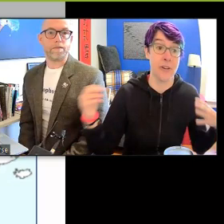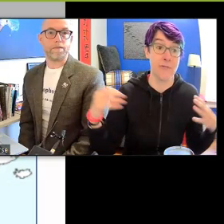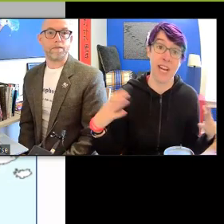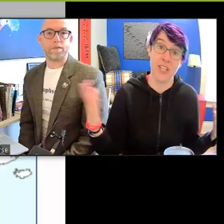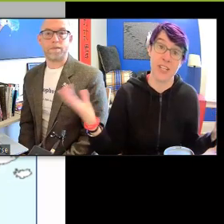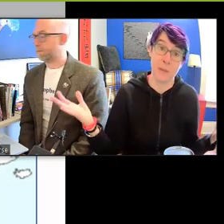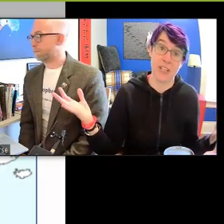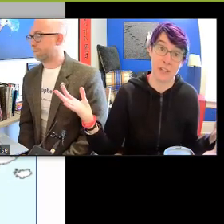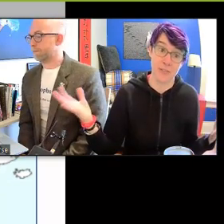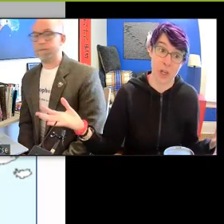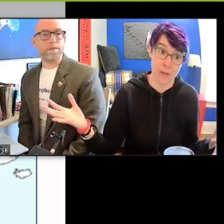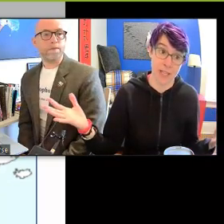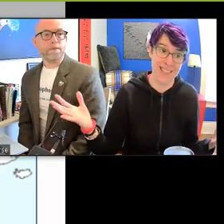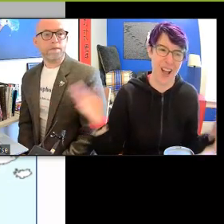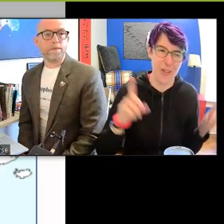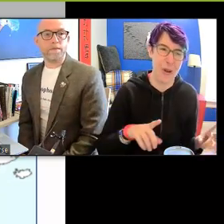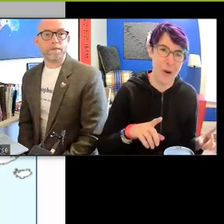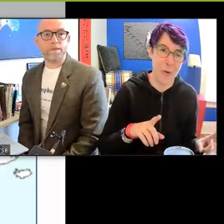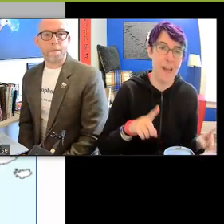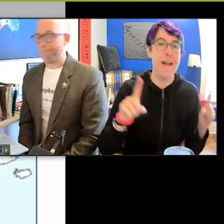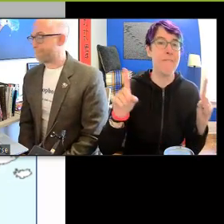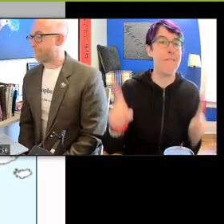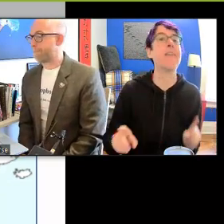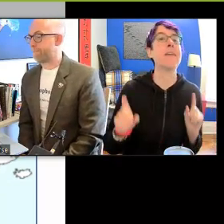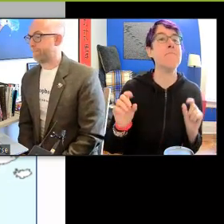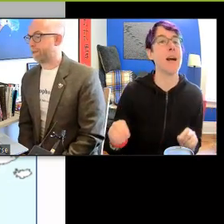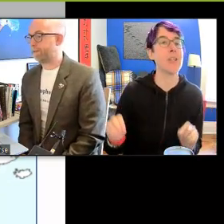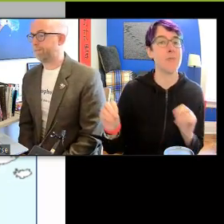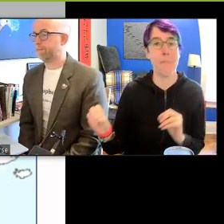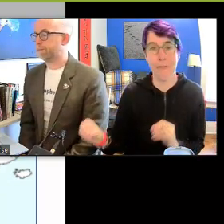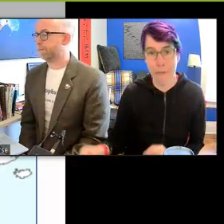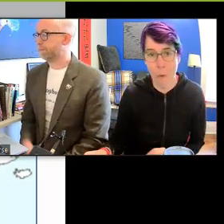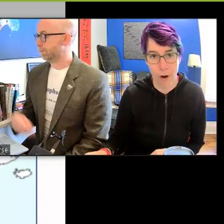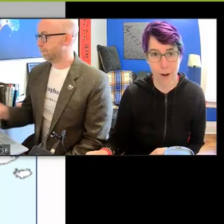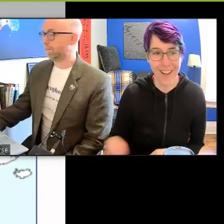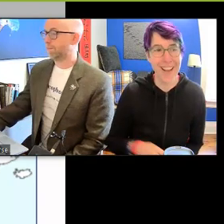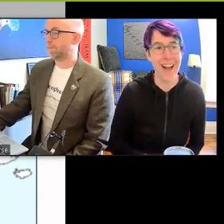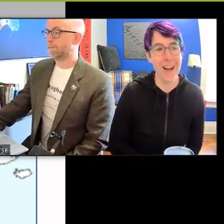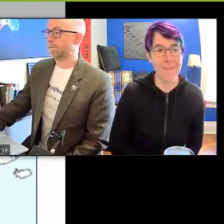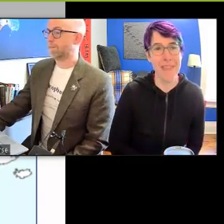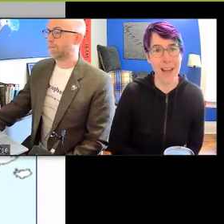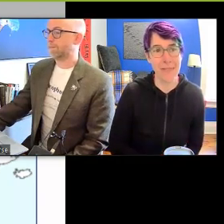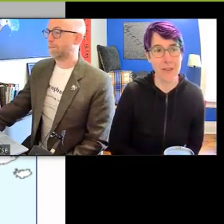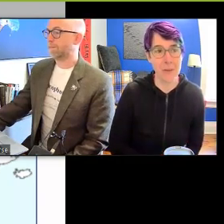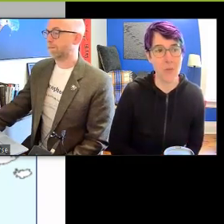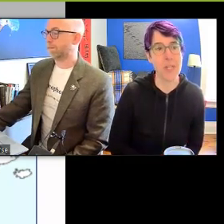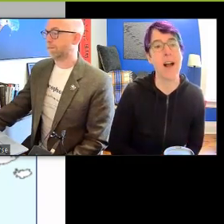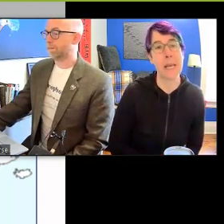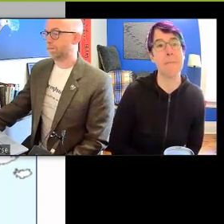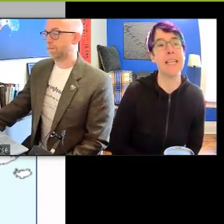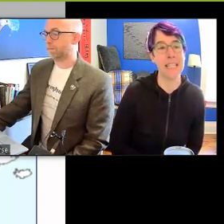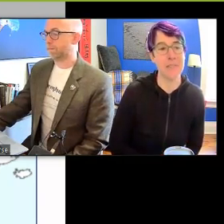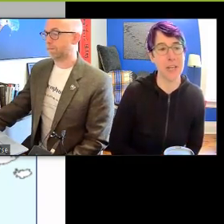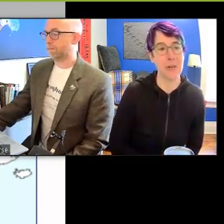the sort of range expansion of humans, although very much before that of humans. We're